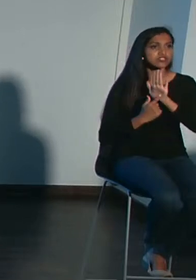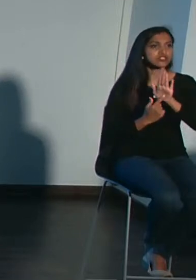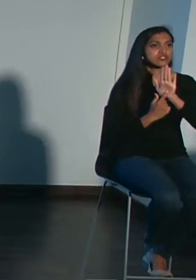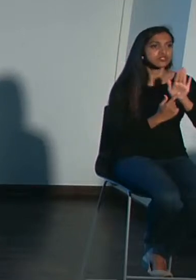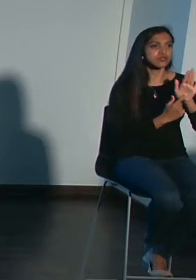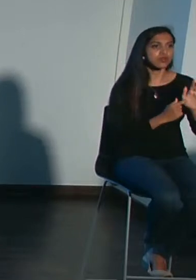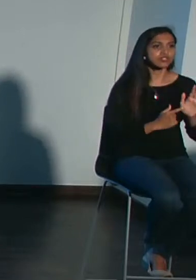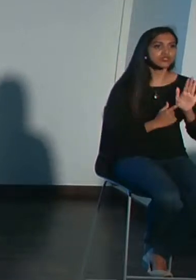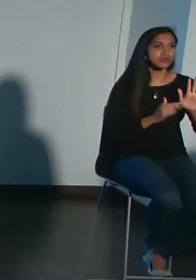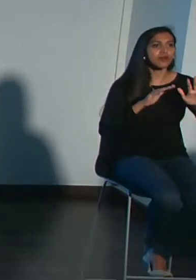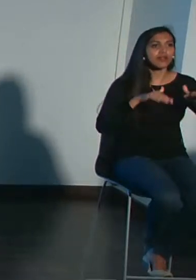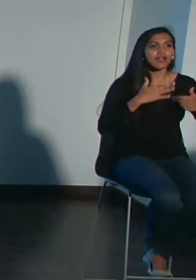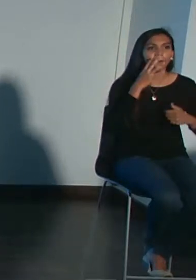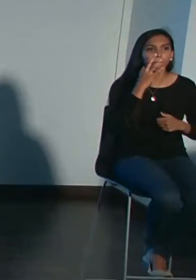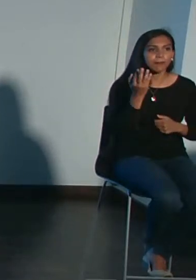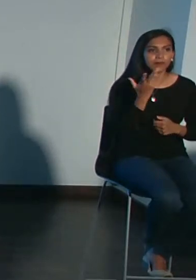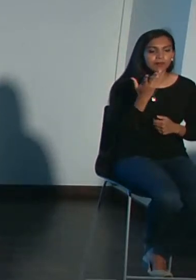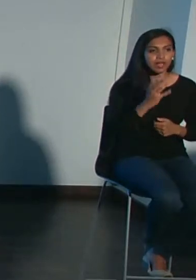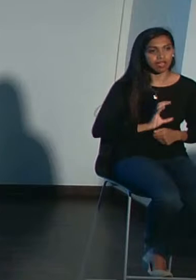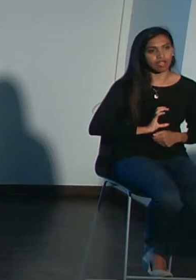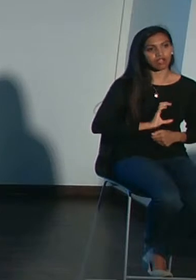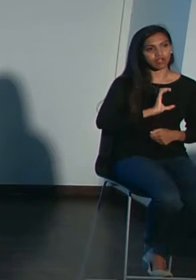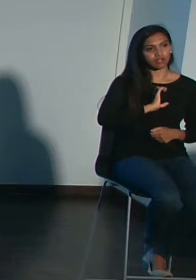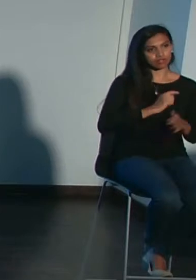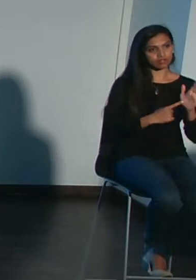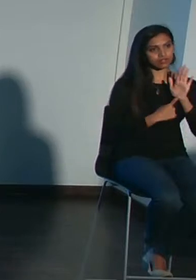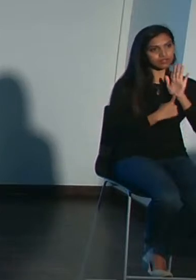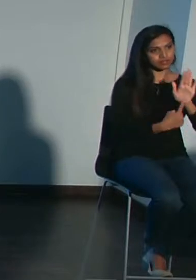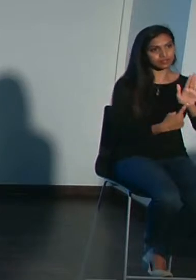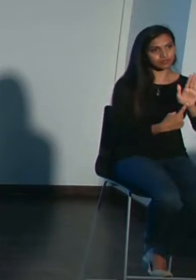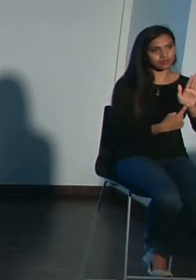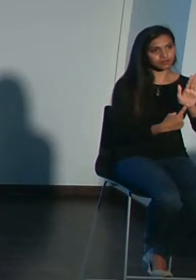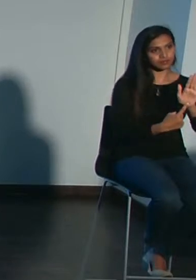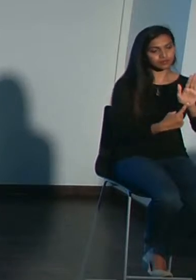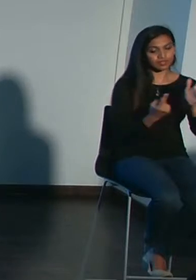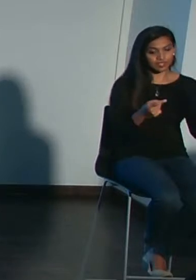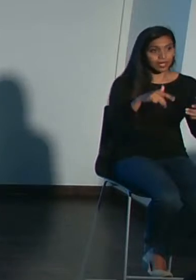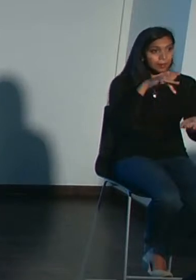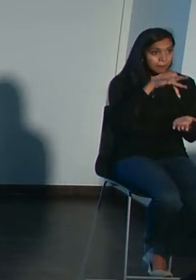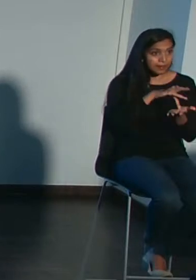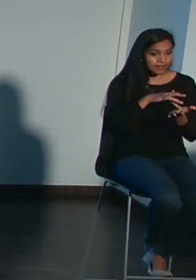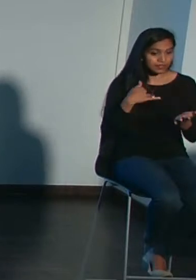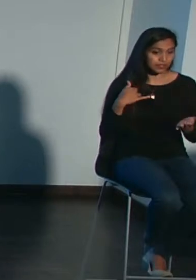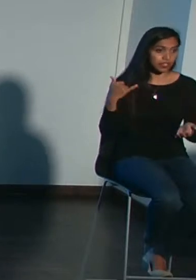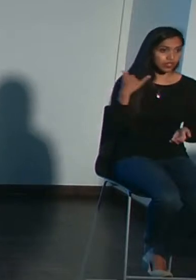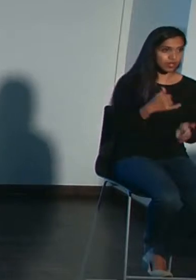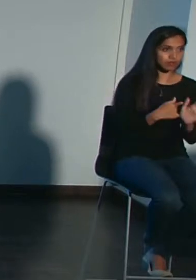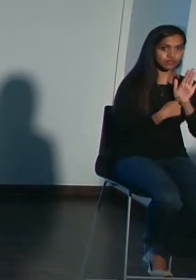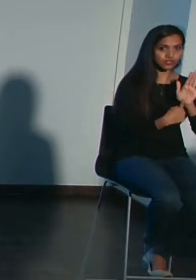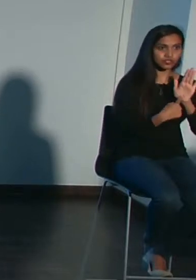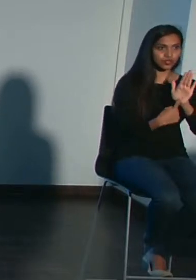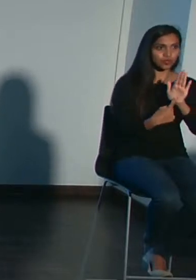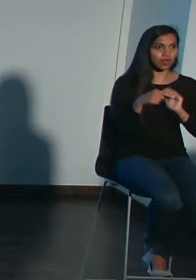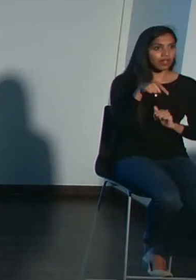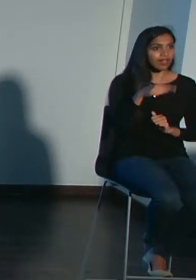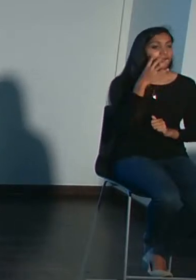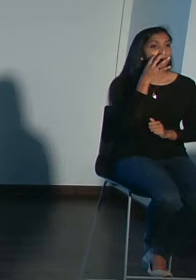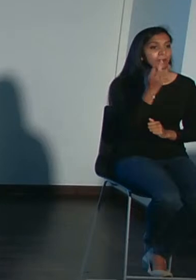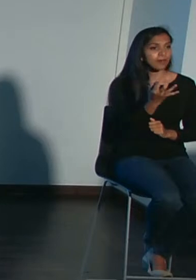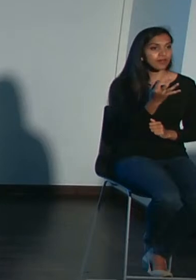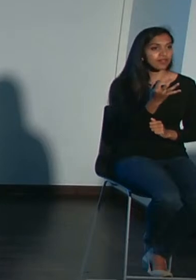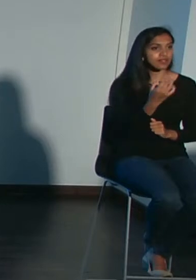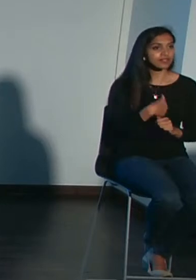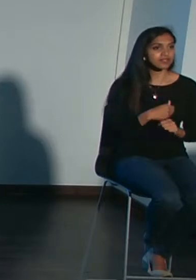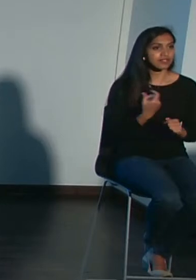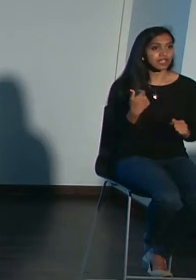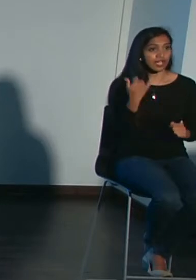confident about it. And sometimes I miss that space, where you can go back and then say, okay, I'm actually not so sure